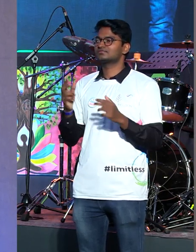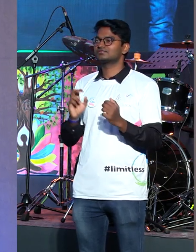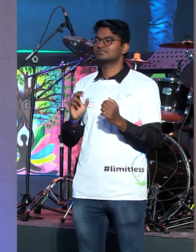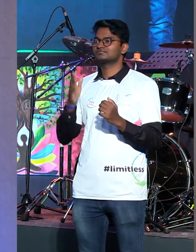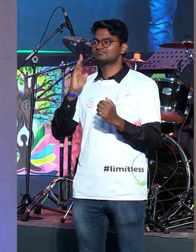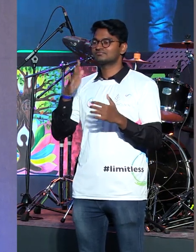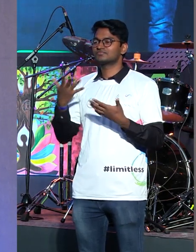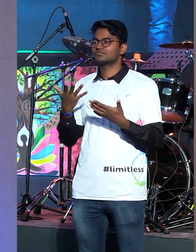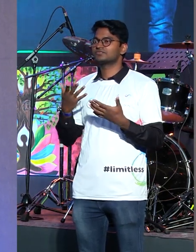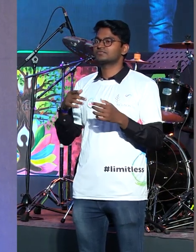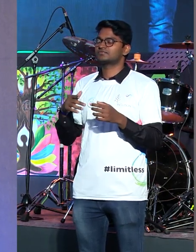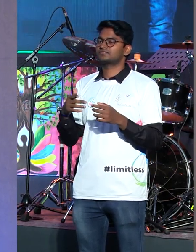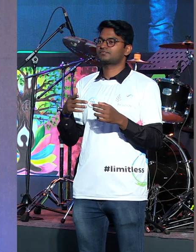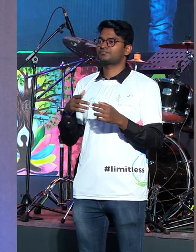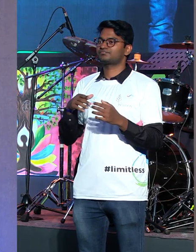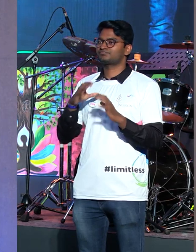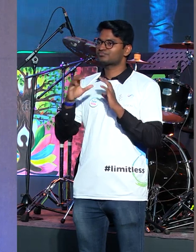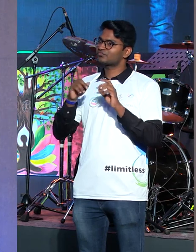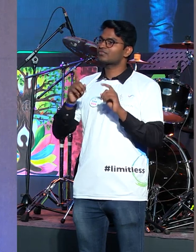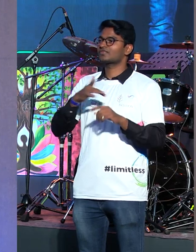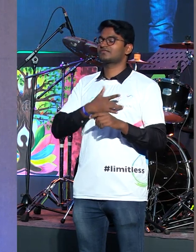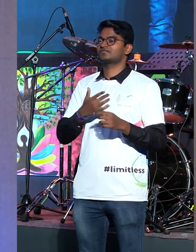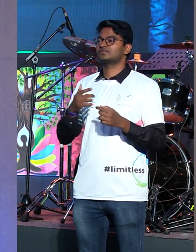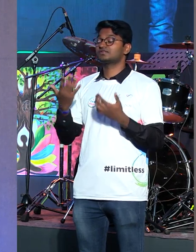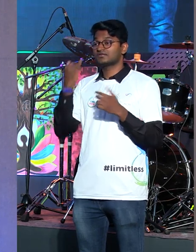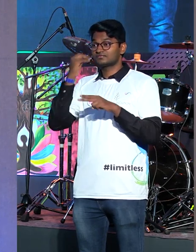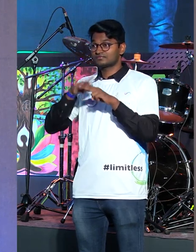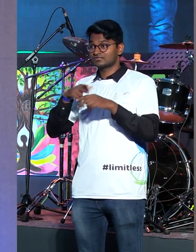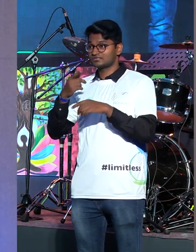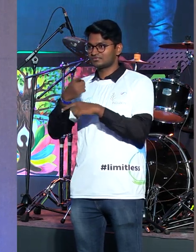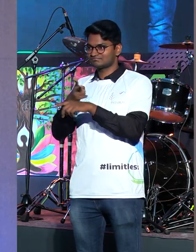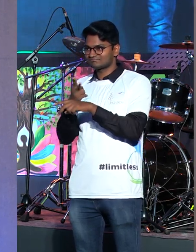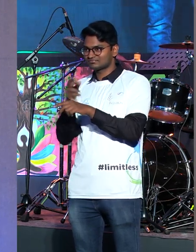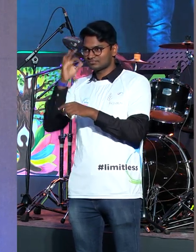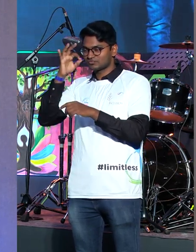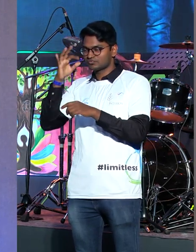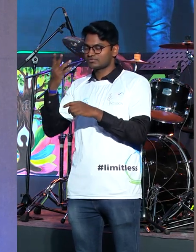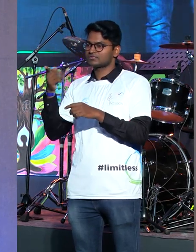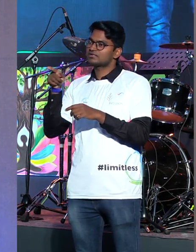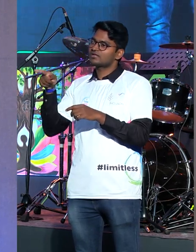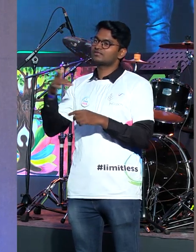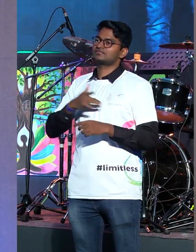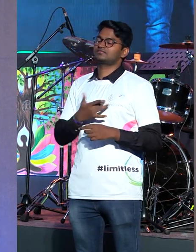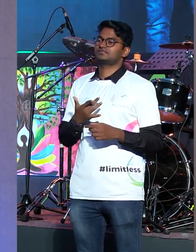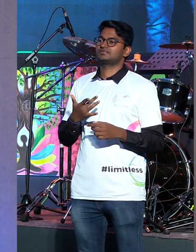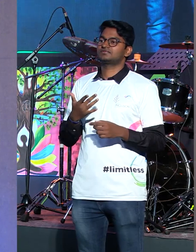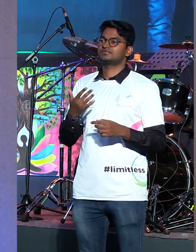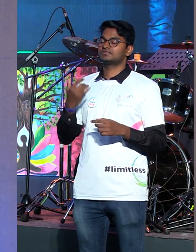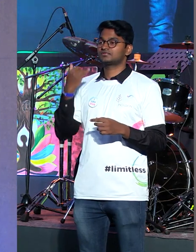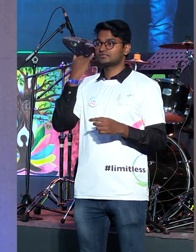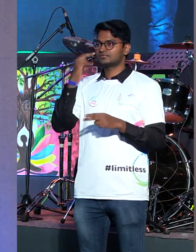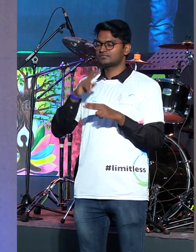If I'm directing, then that becomes the most important thing. So I think it keeps shifting, but it comes from a deeper anguish of